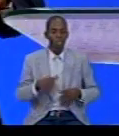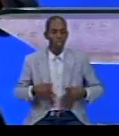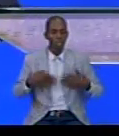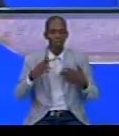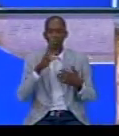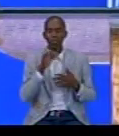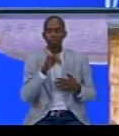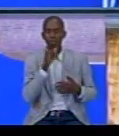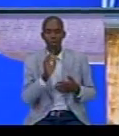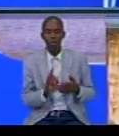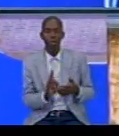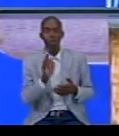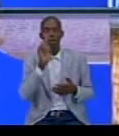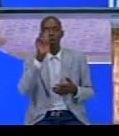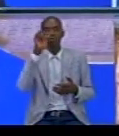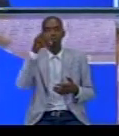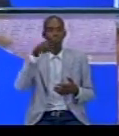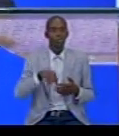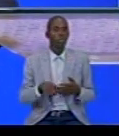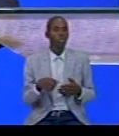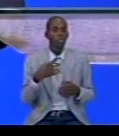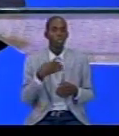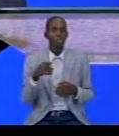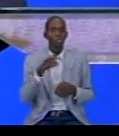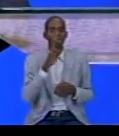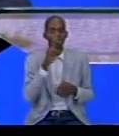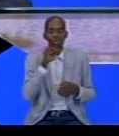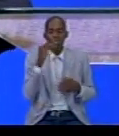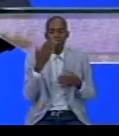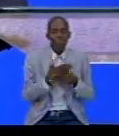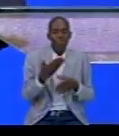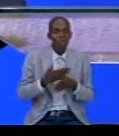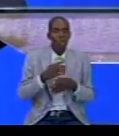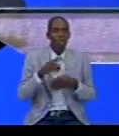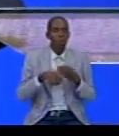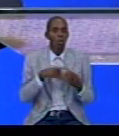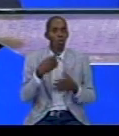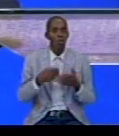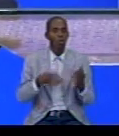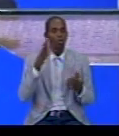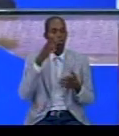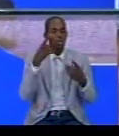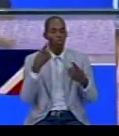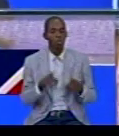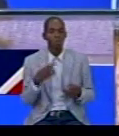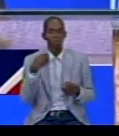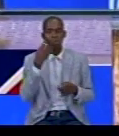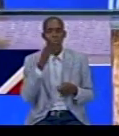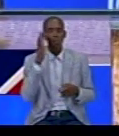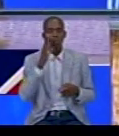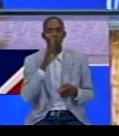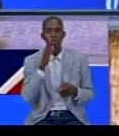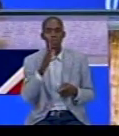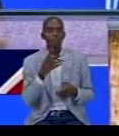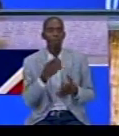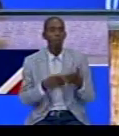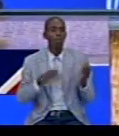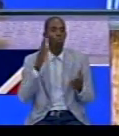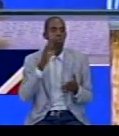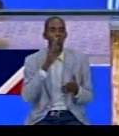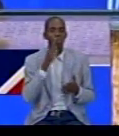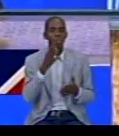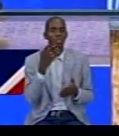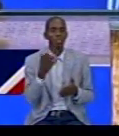they are not bothered about this is going to happen. Who will be there? Who will be there? The man of